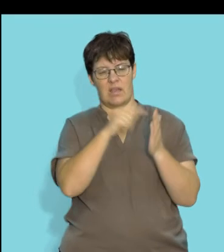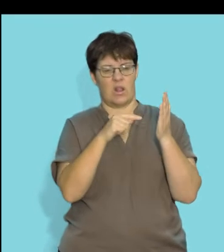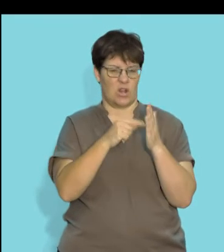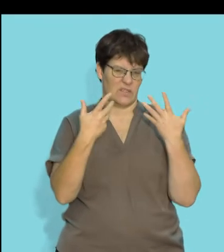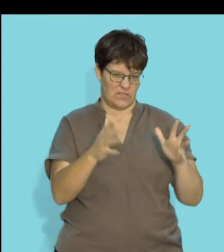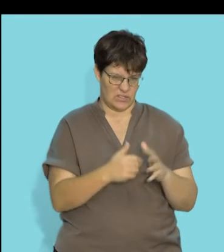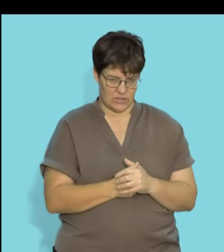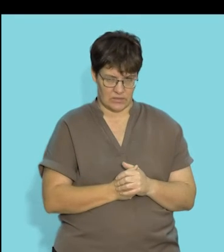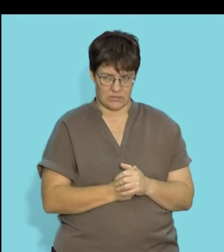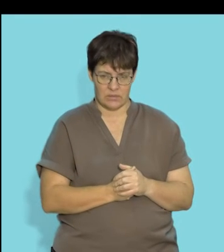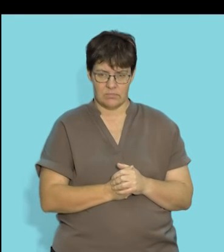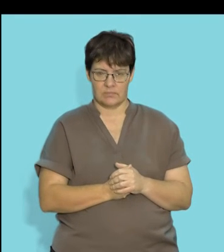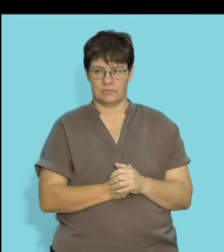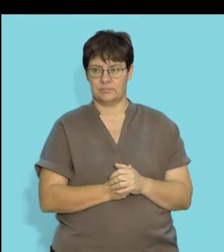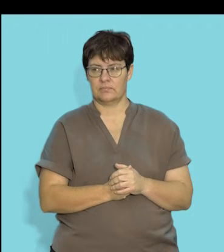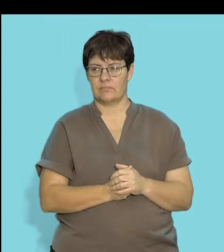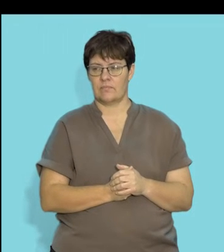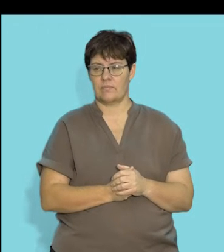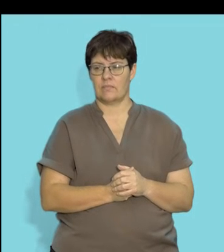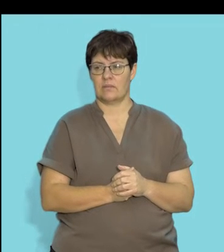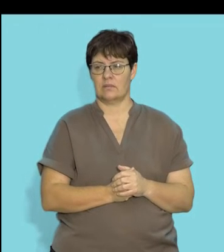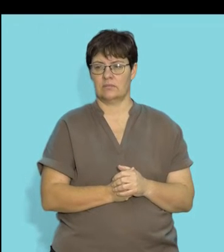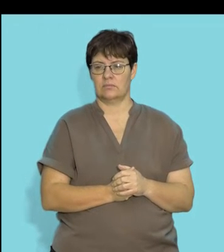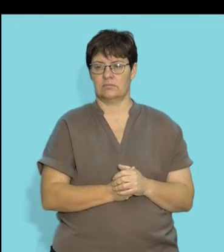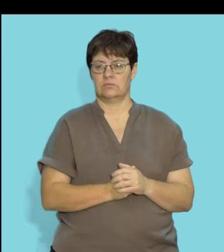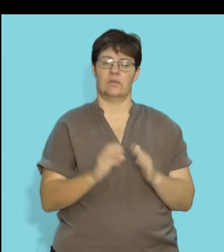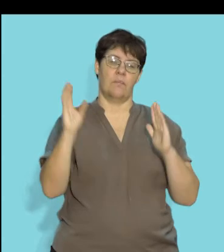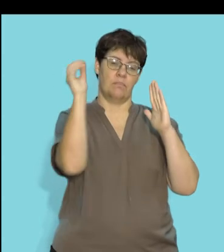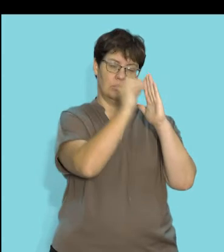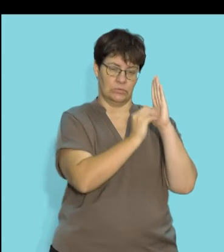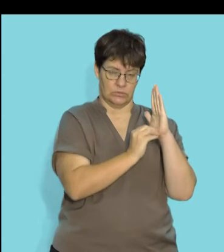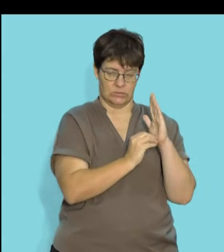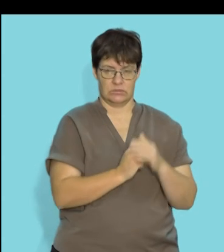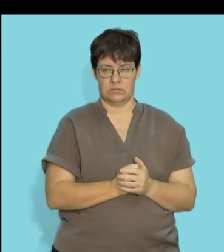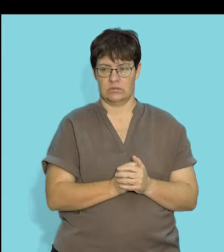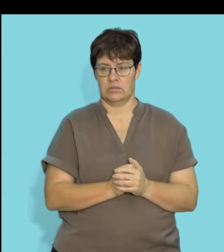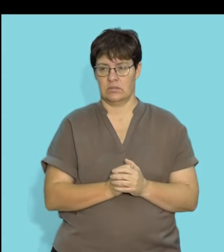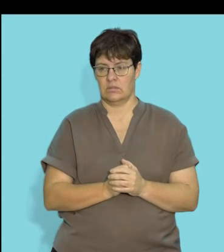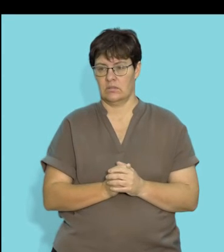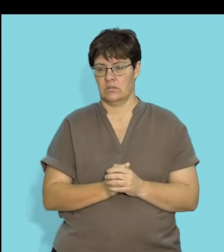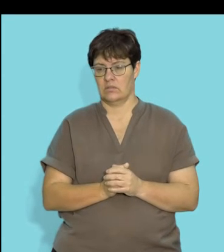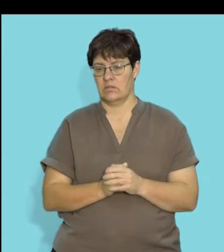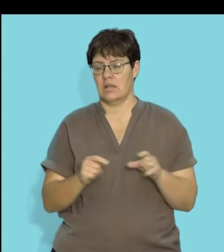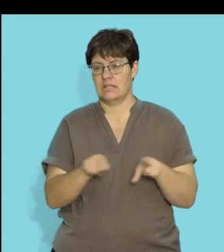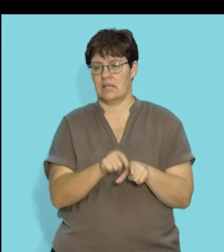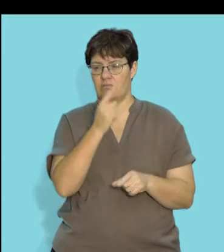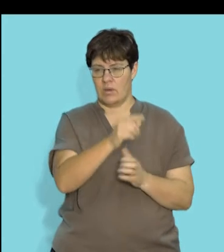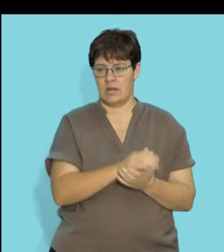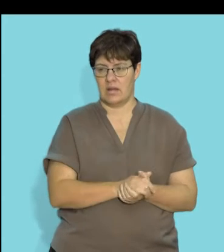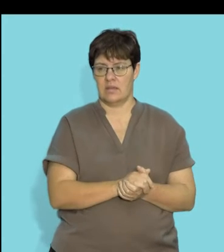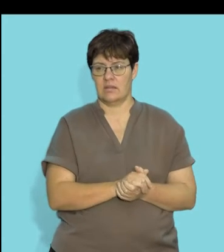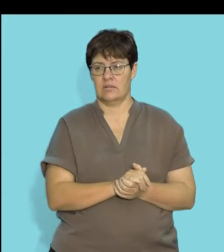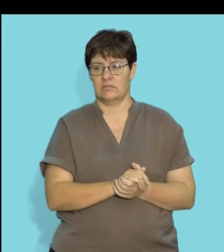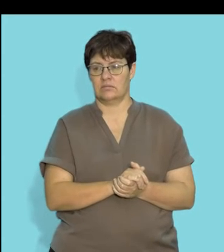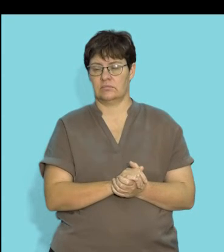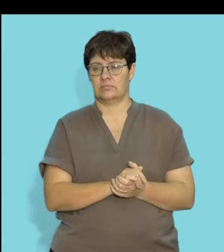always just press your calculator and it will give you those answers. To plot this as well, the -1 is the